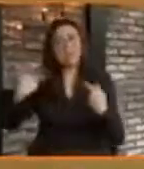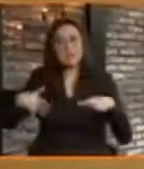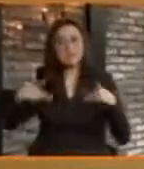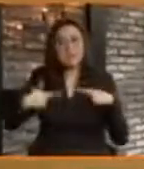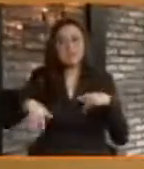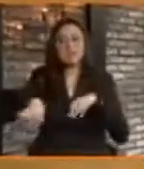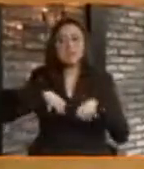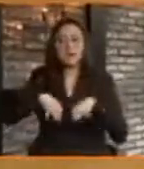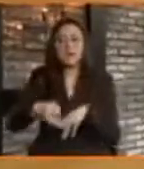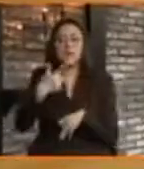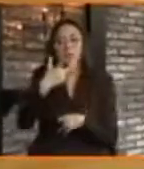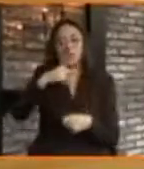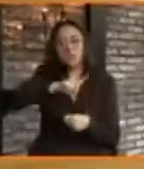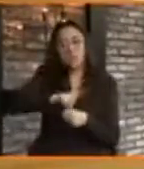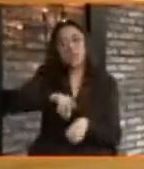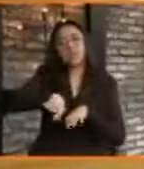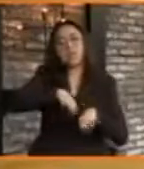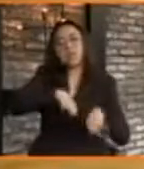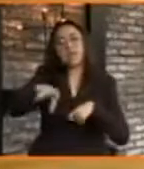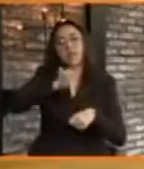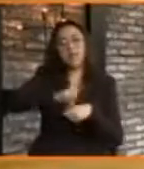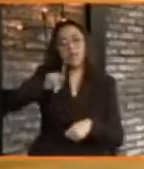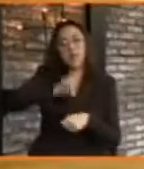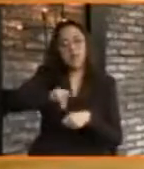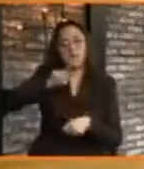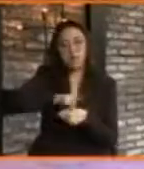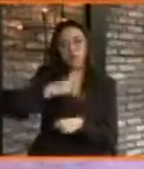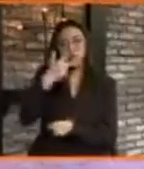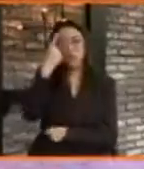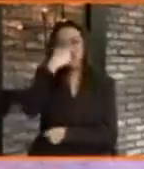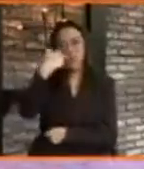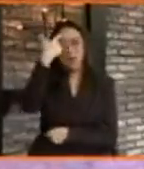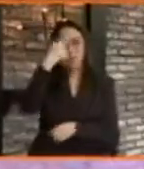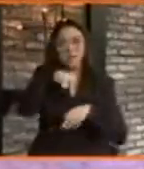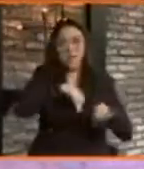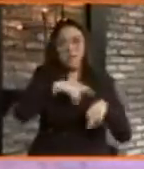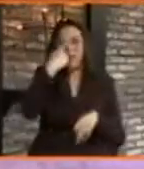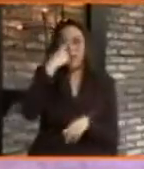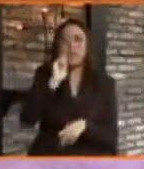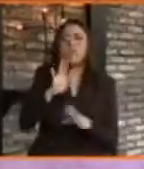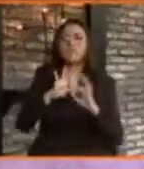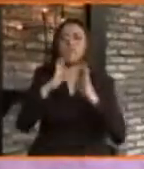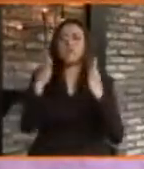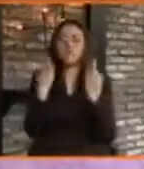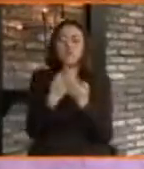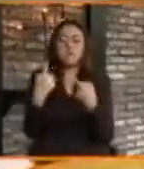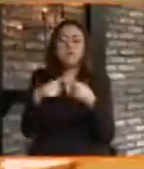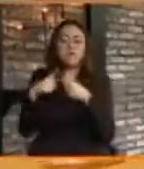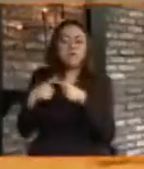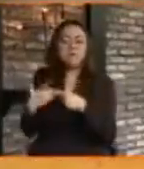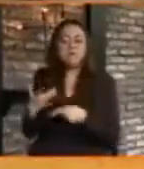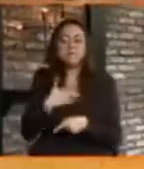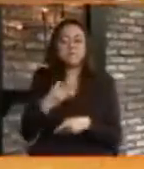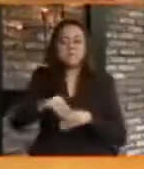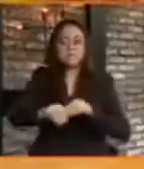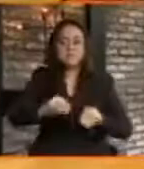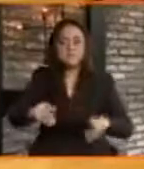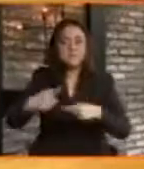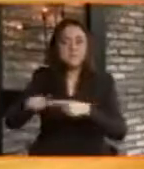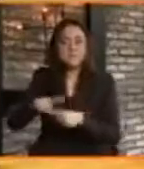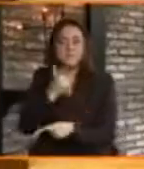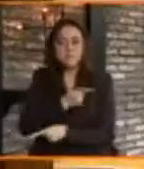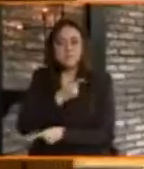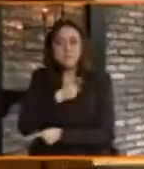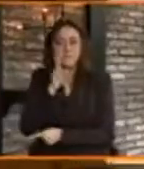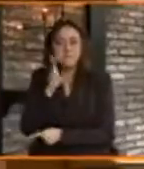day to create this one display. Because it was so intensive, we actually started the installation with this work. It